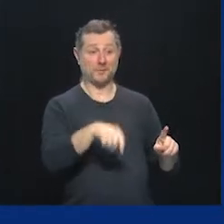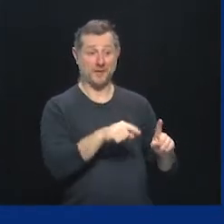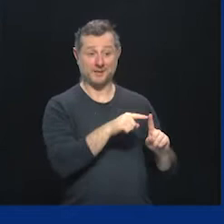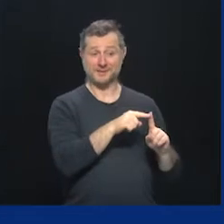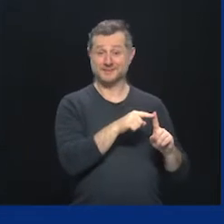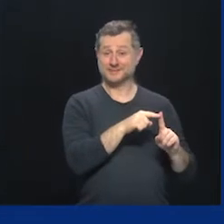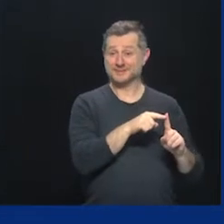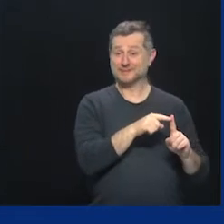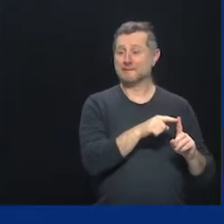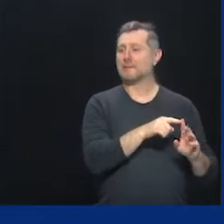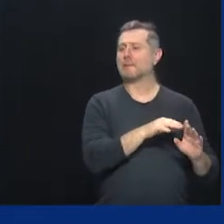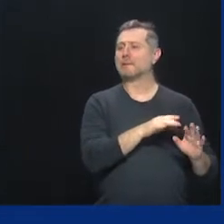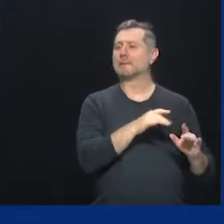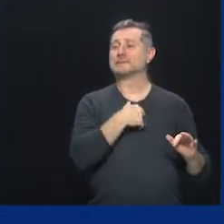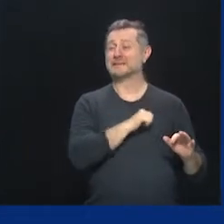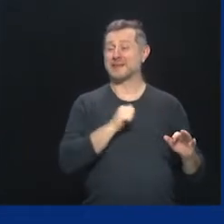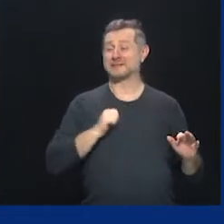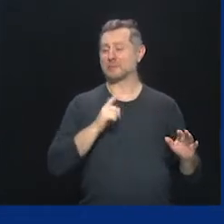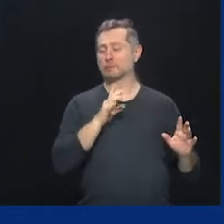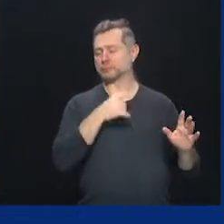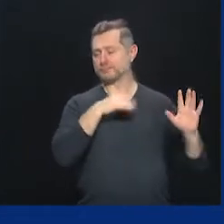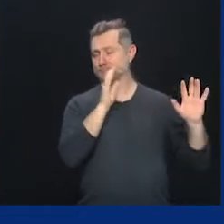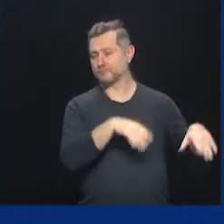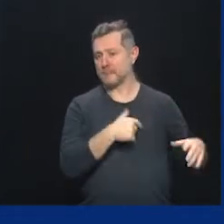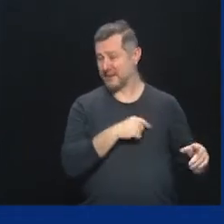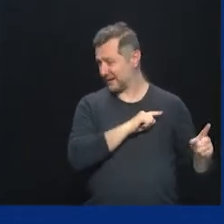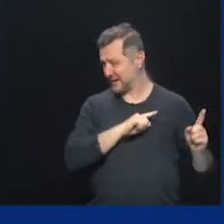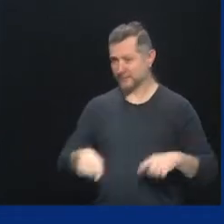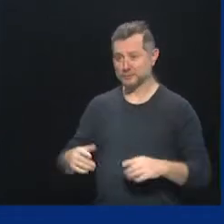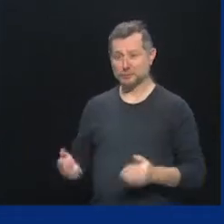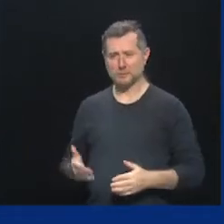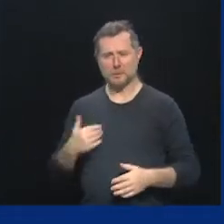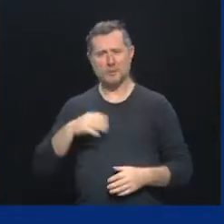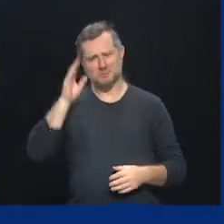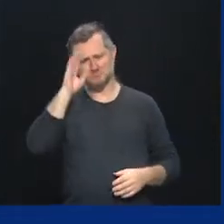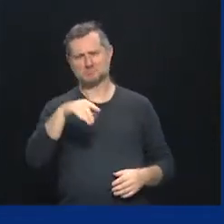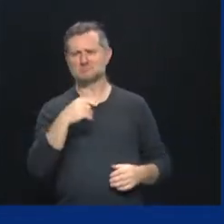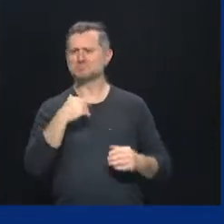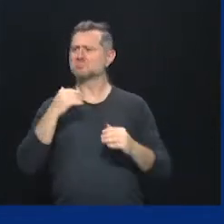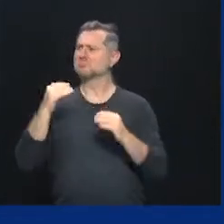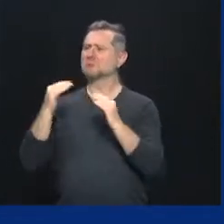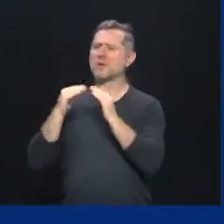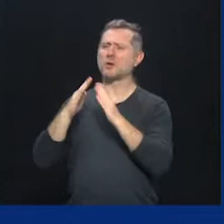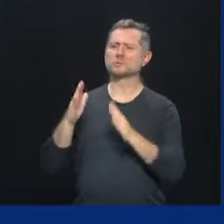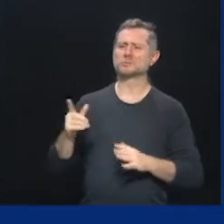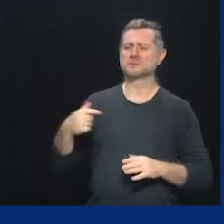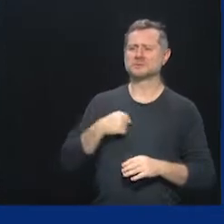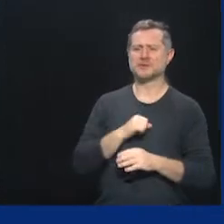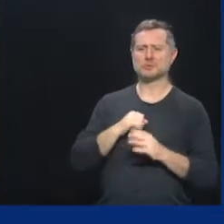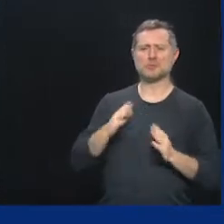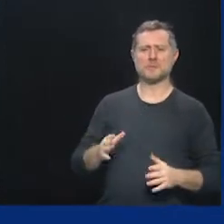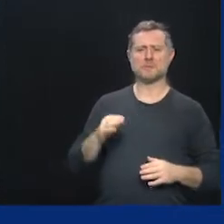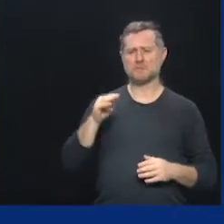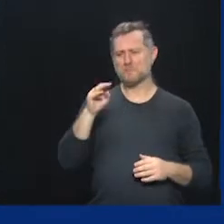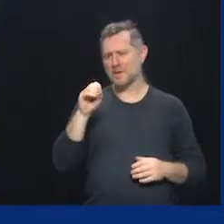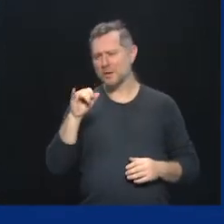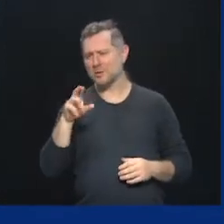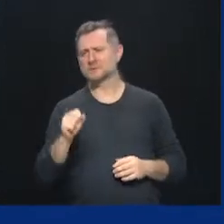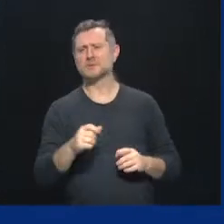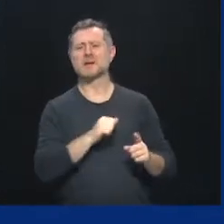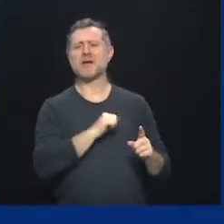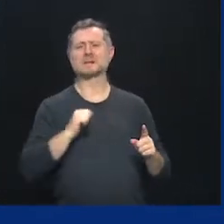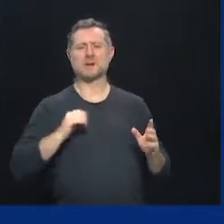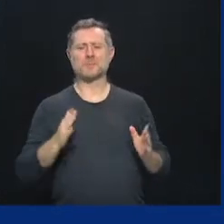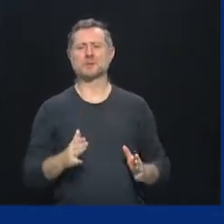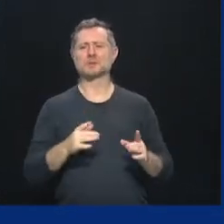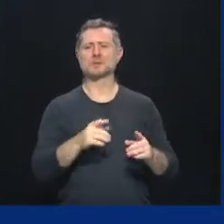the session, and I really want to say hello to my colleague, Senator Shelley Neimeyer and Assemblyman Sage, and obviously